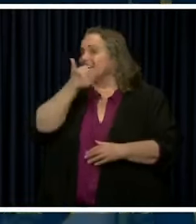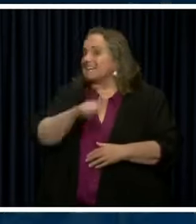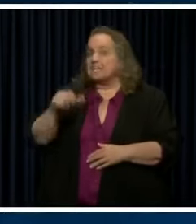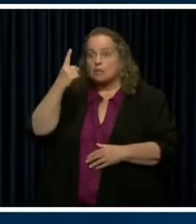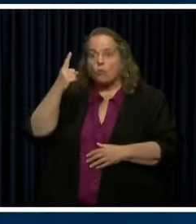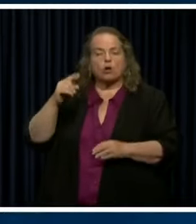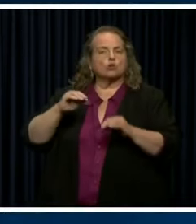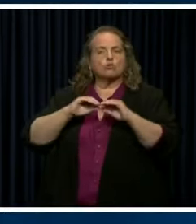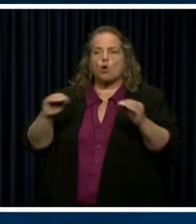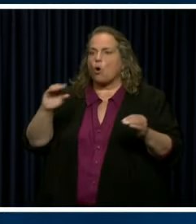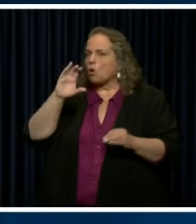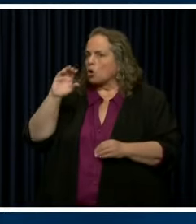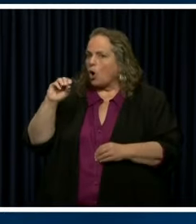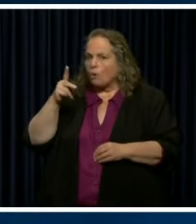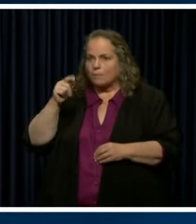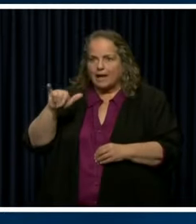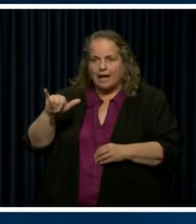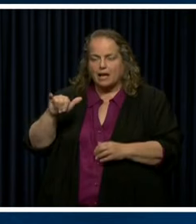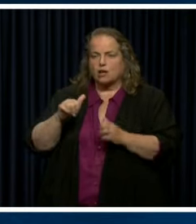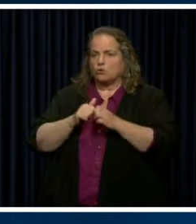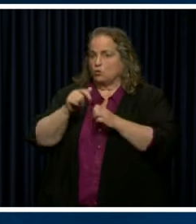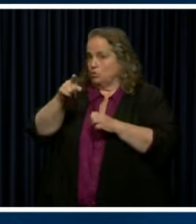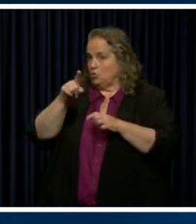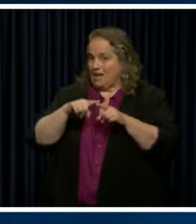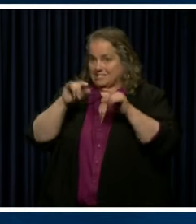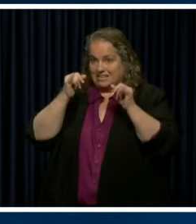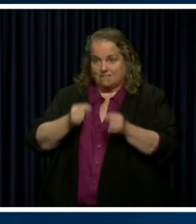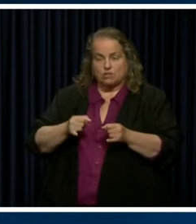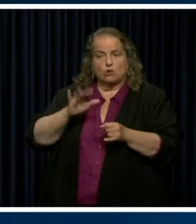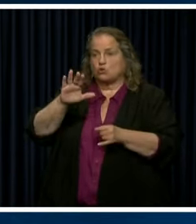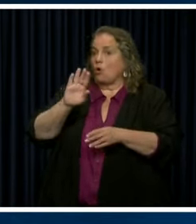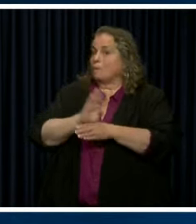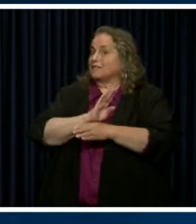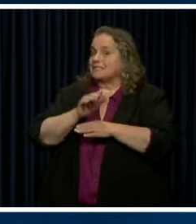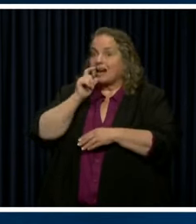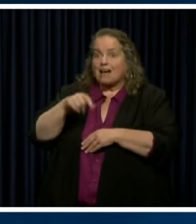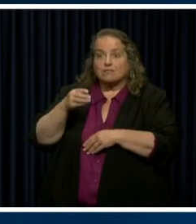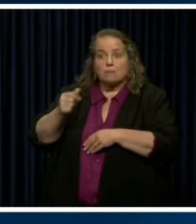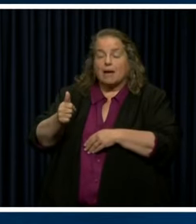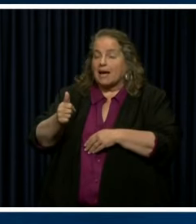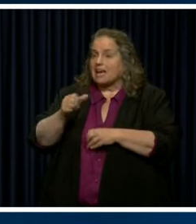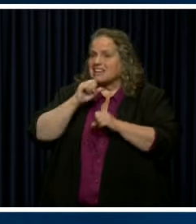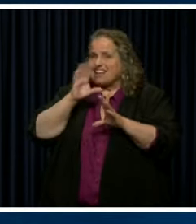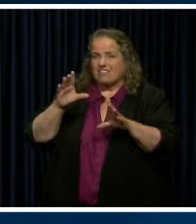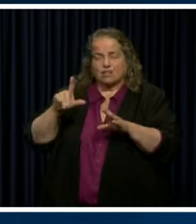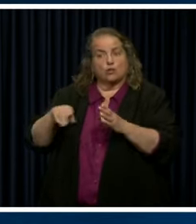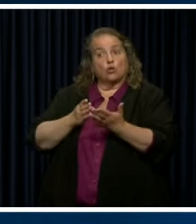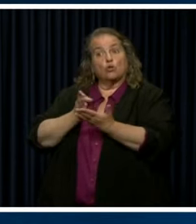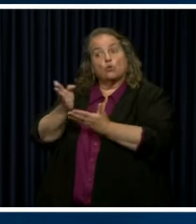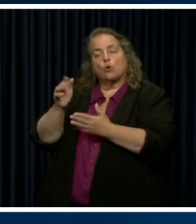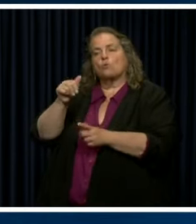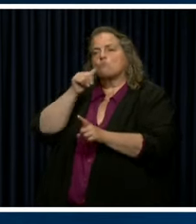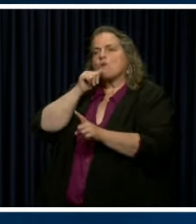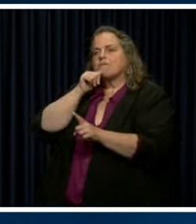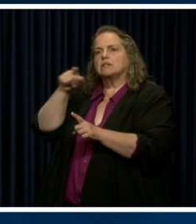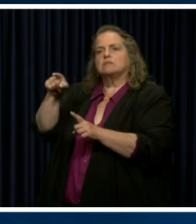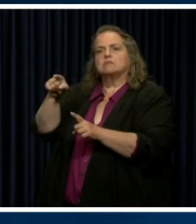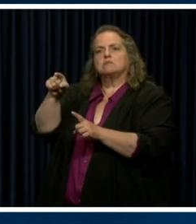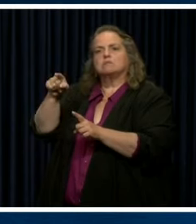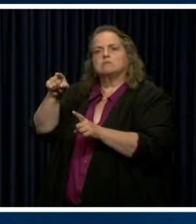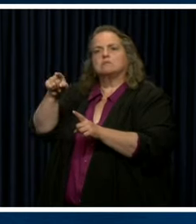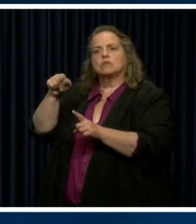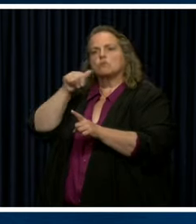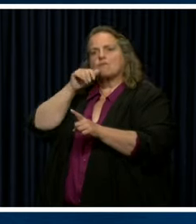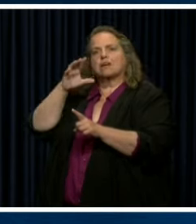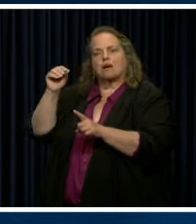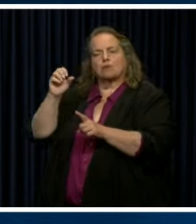no copay to you as an individual, nothing your business is going to have to pay, and it's all done through the private sector. So at some point, you know,